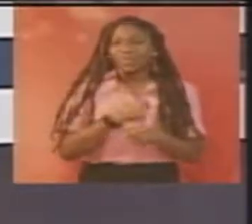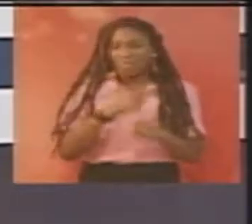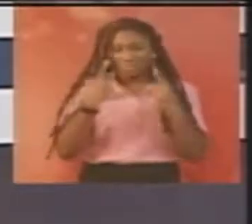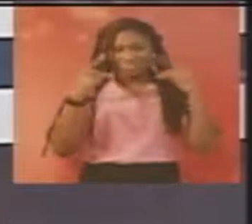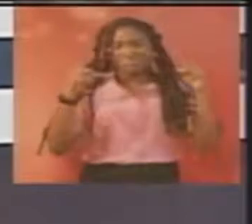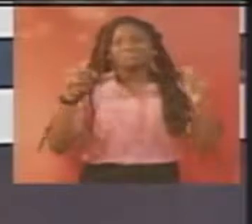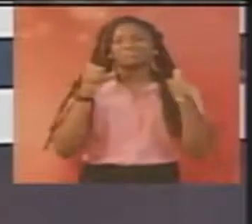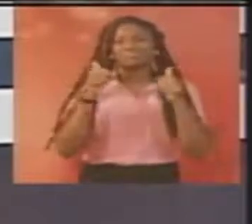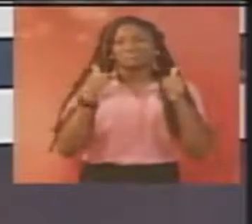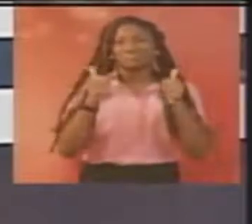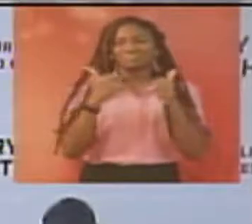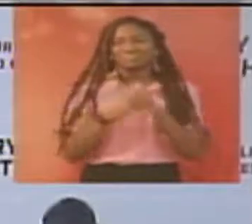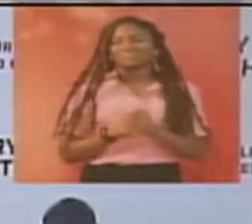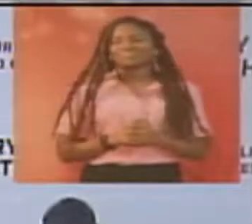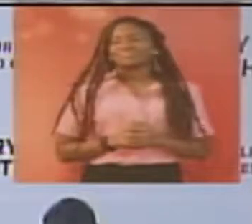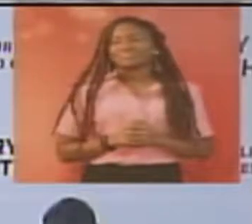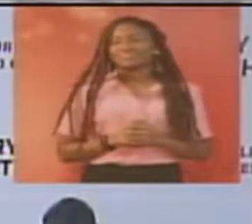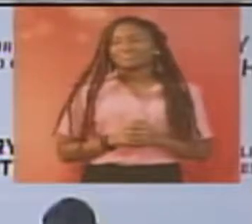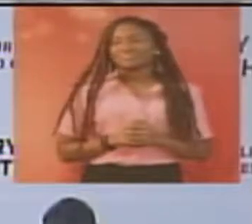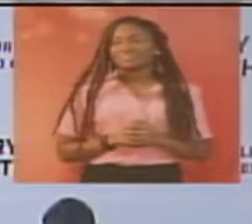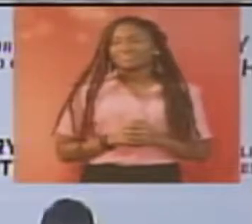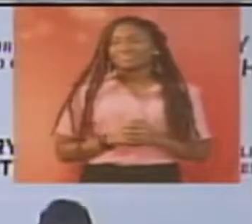say.